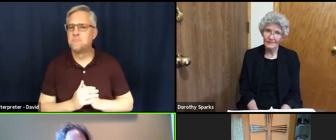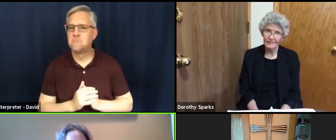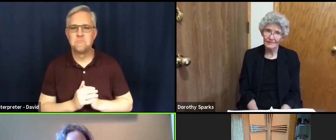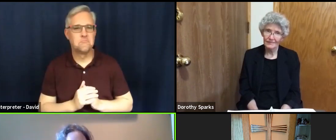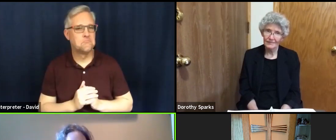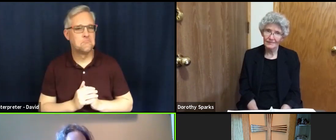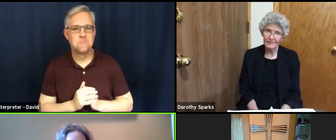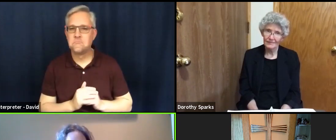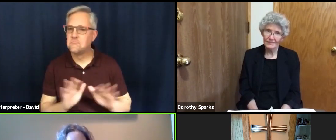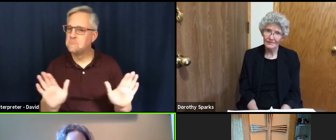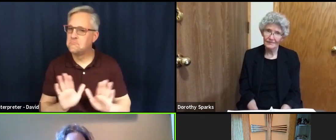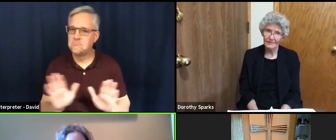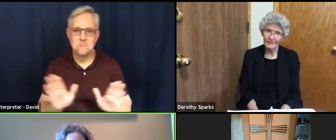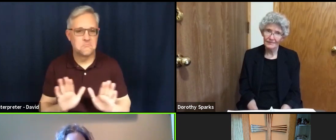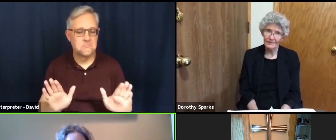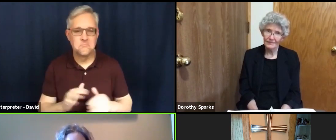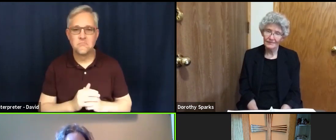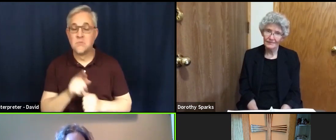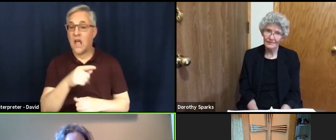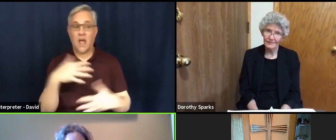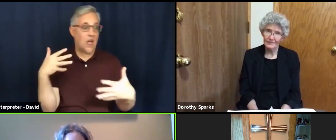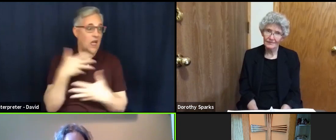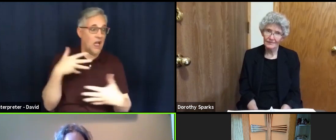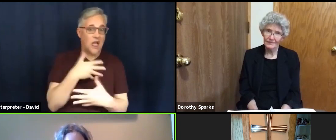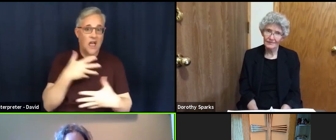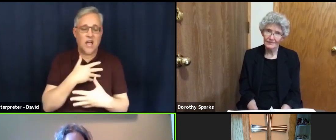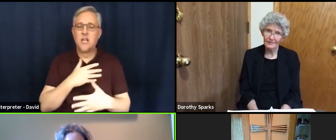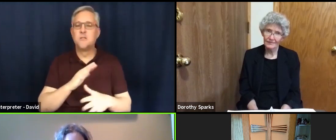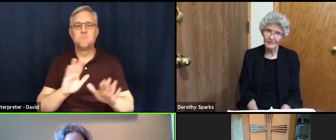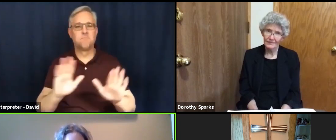Do not be afraid.